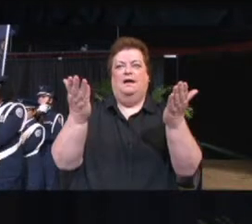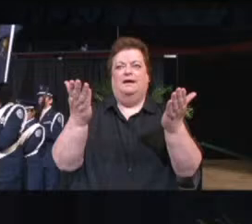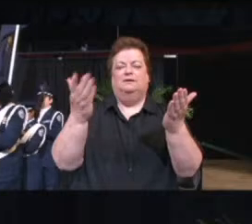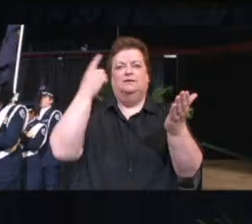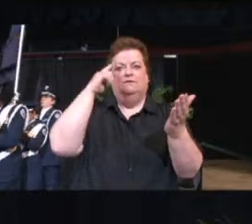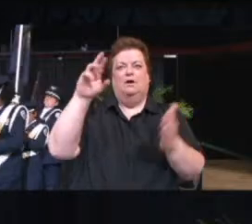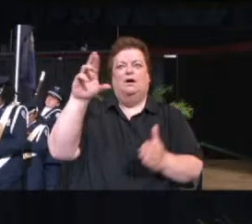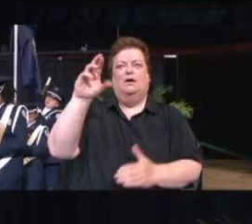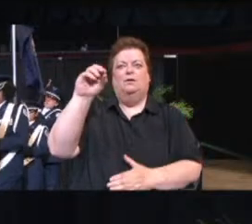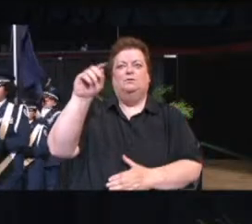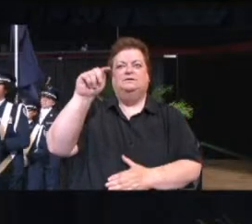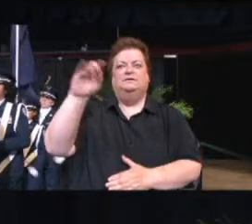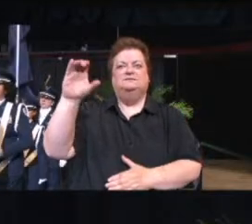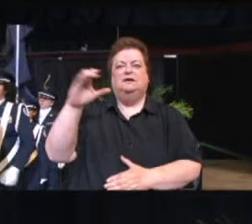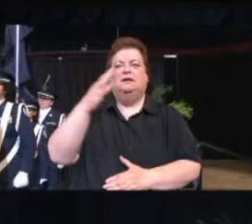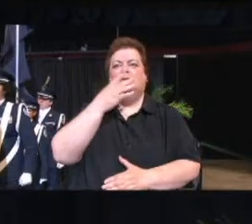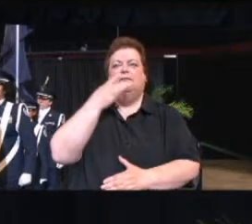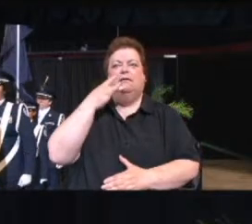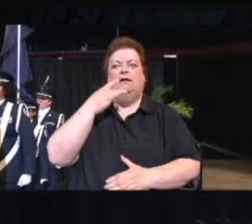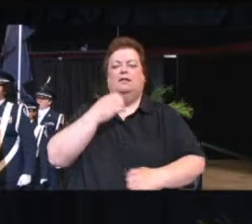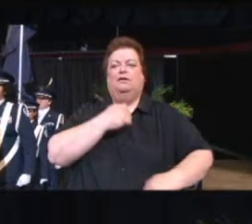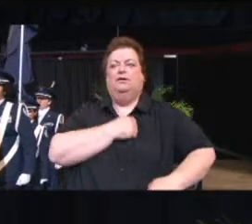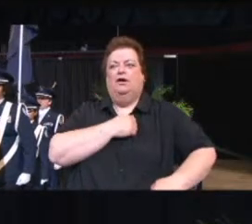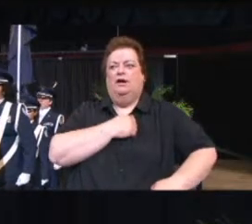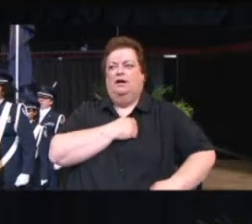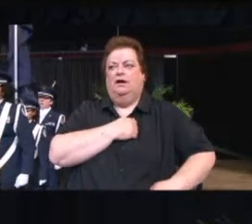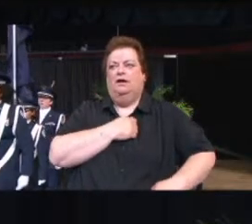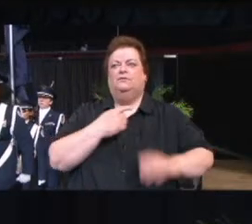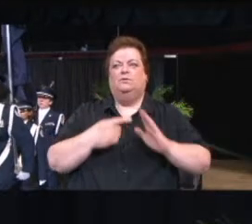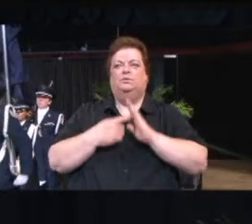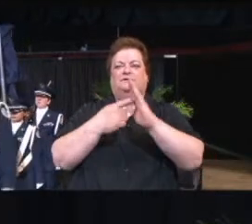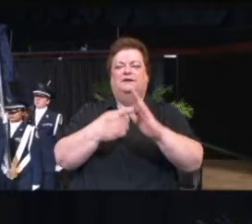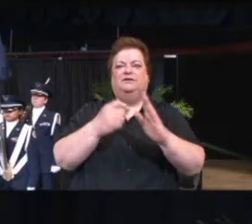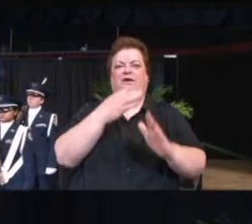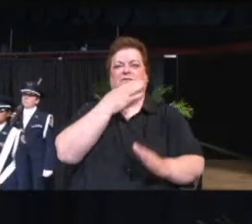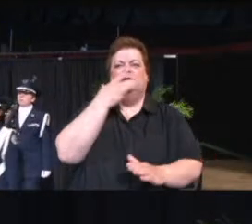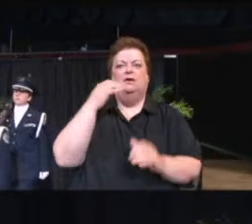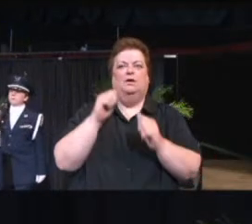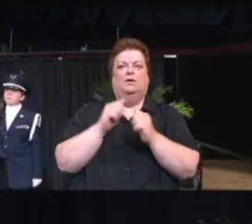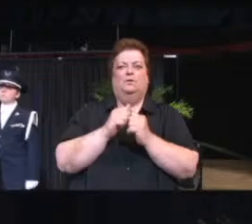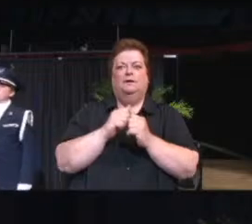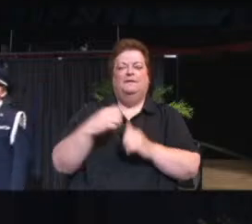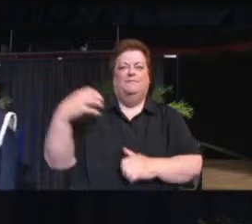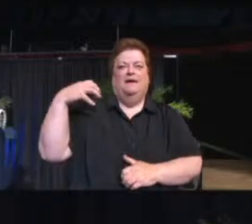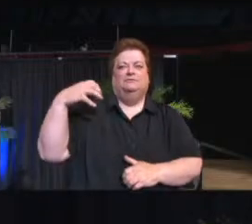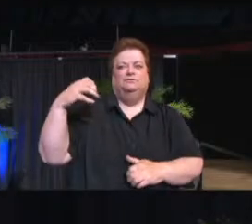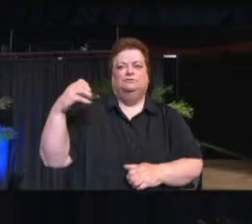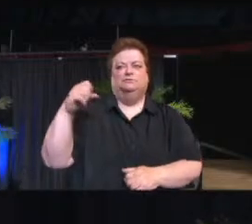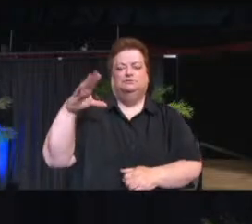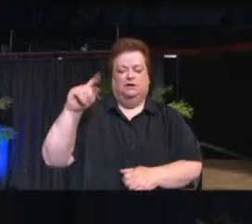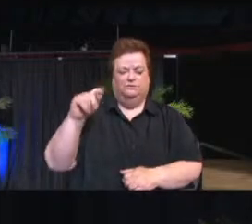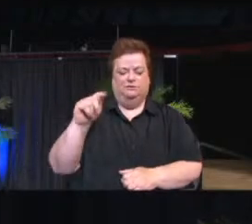ROTC Color Guard presentation of the flags with Master Sergeant Trent Woodruff.